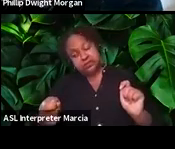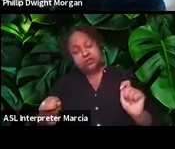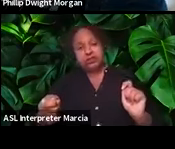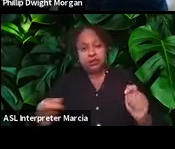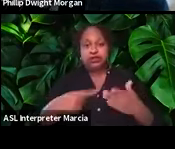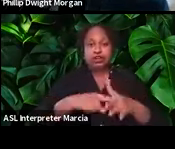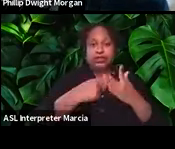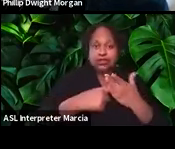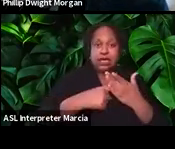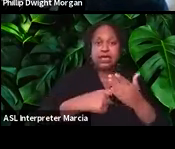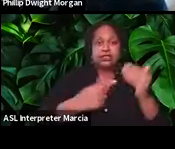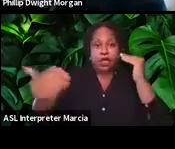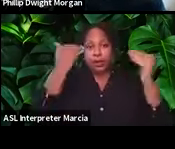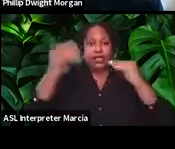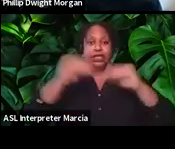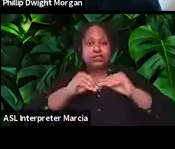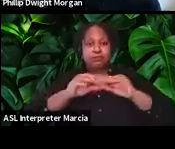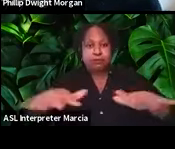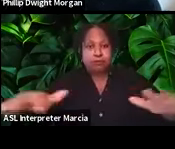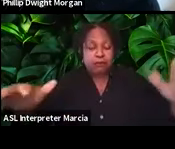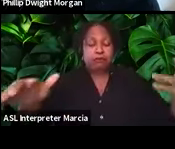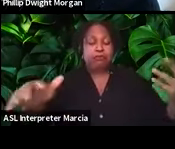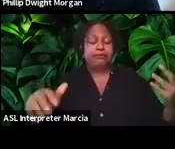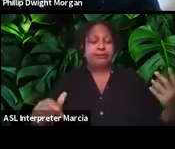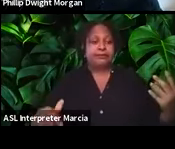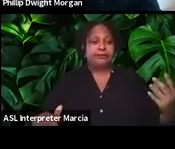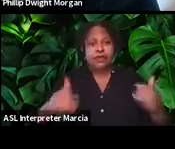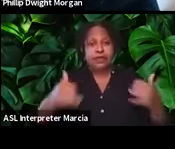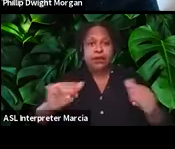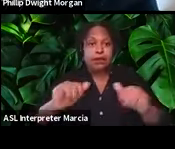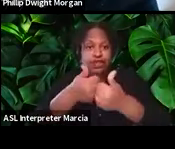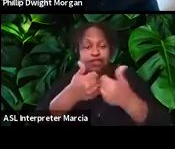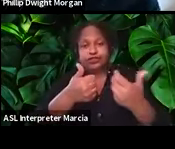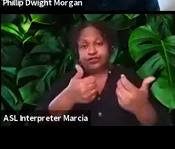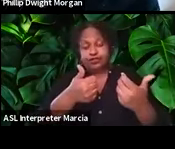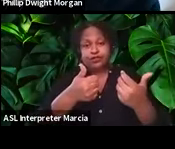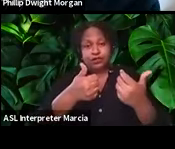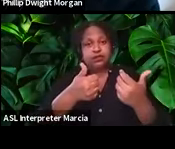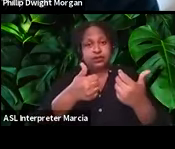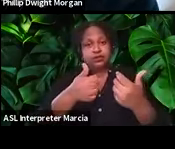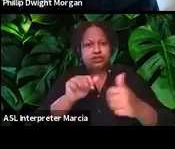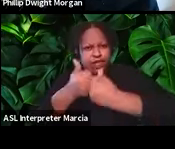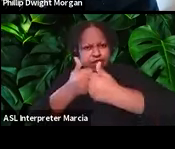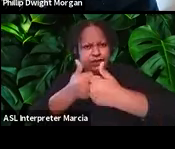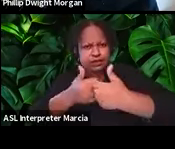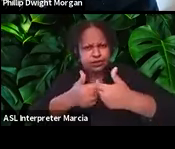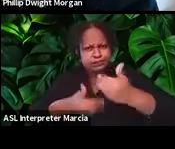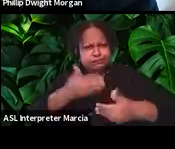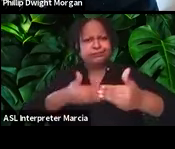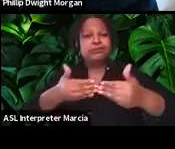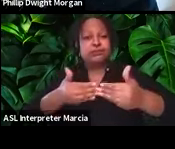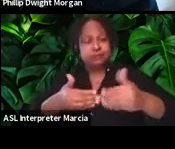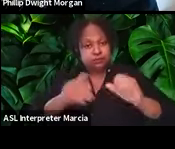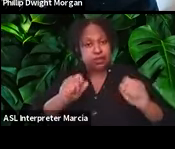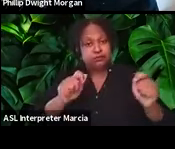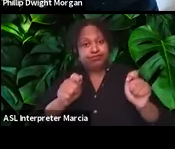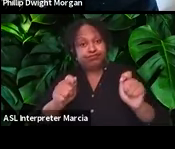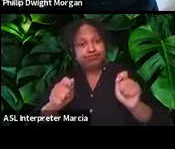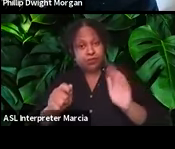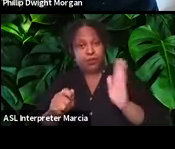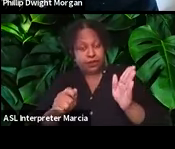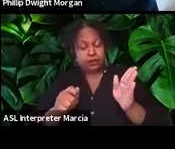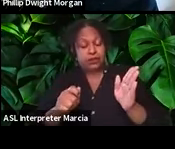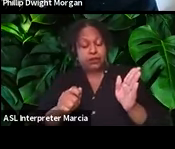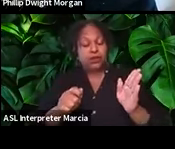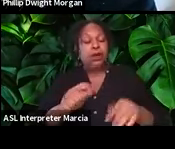we're creating awareness, once we're challenging, that is going to create some effect. The thing